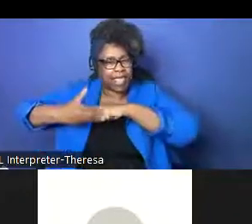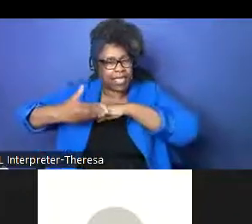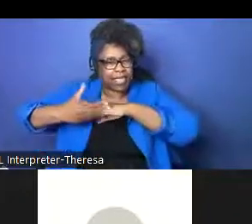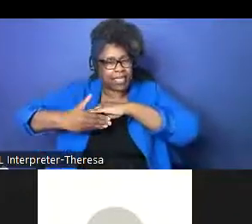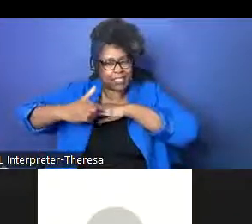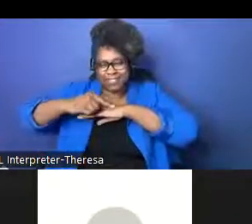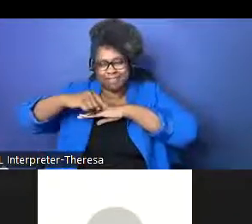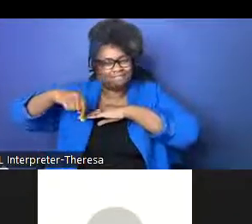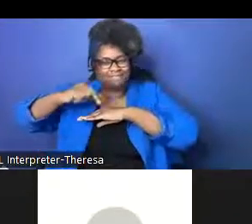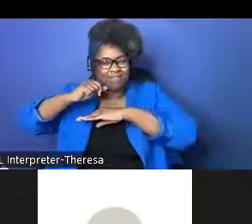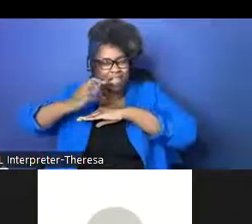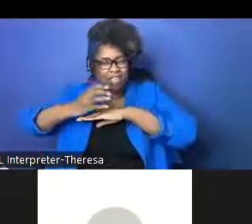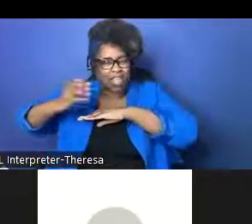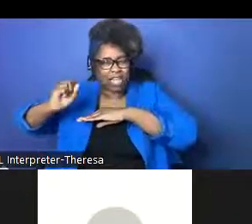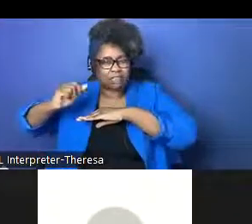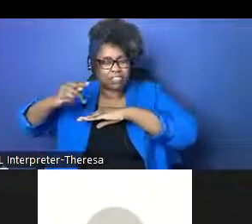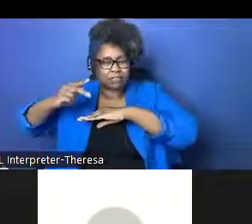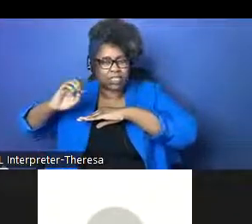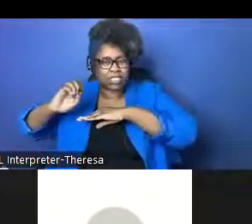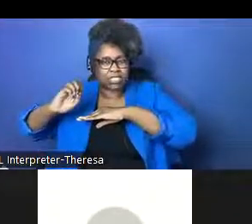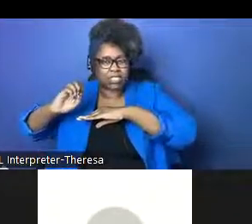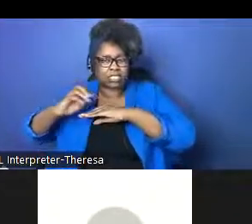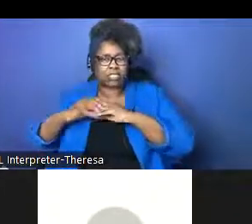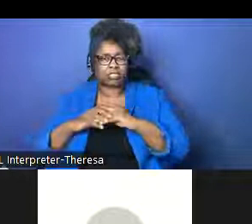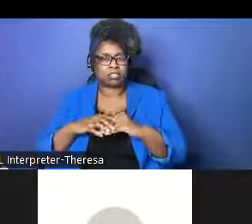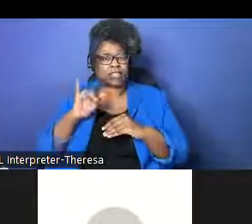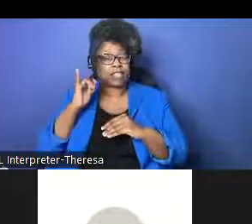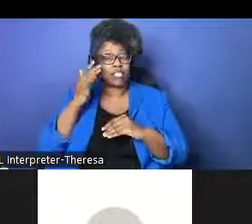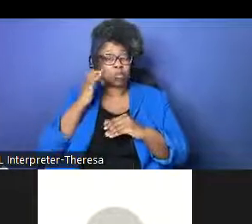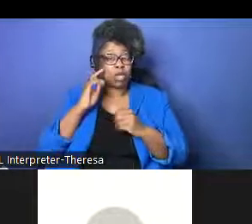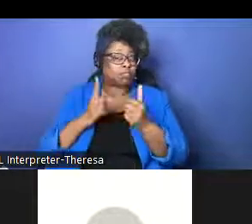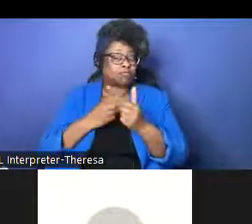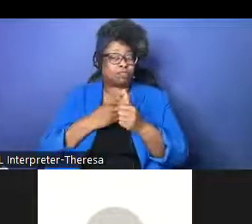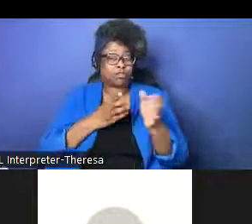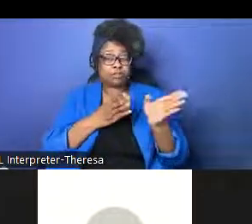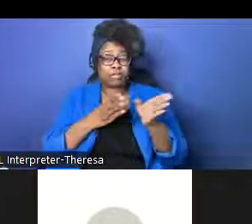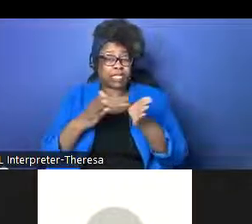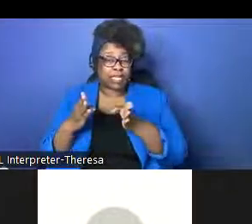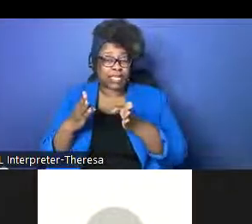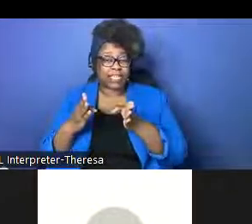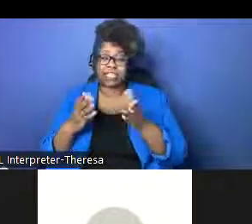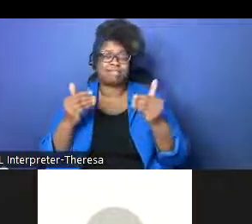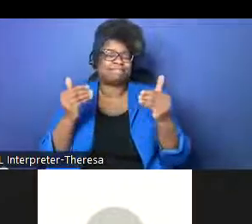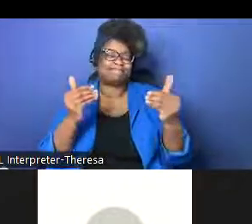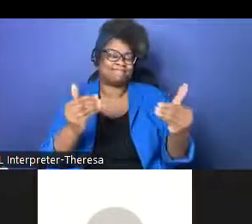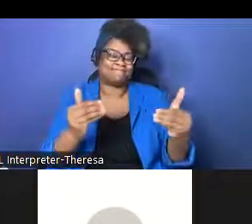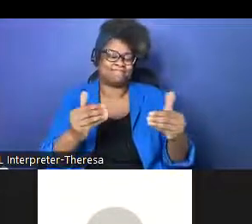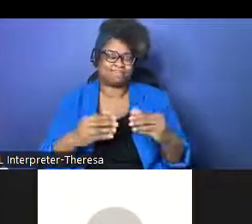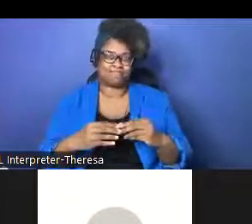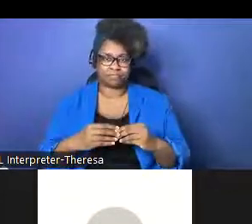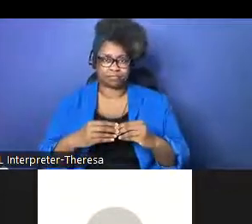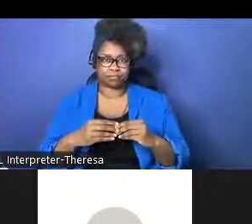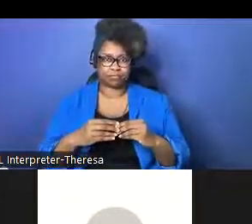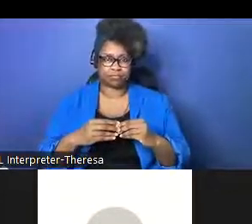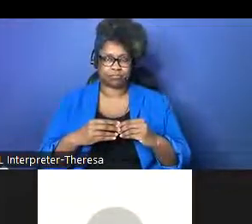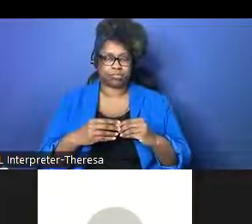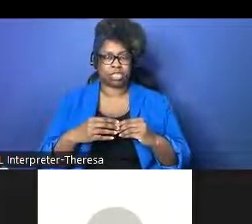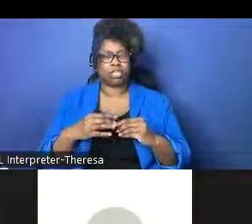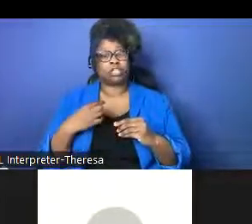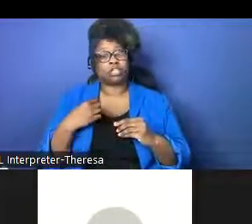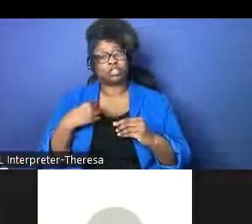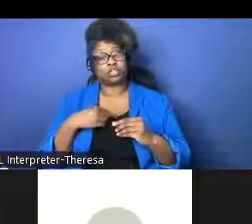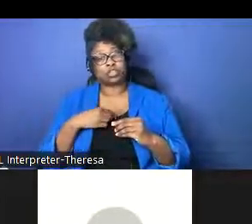of, as I was explaining, why the original plan did not go forward. So we do see this